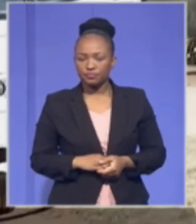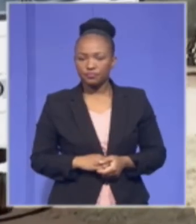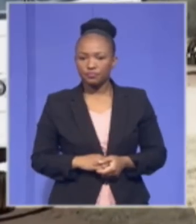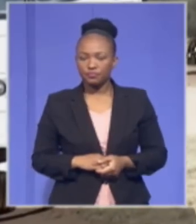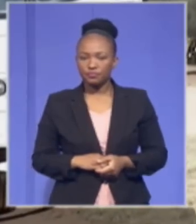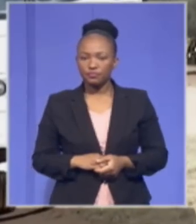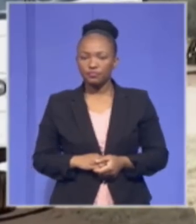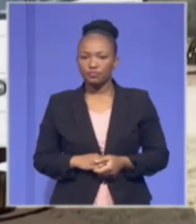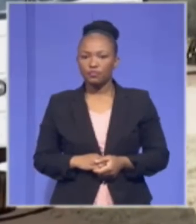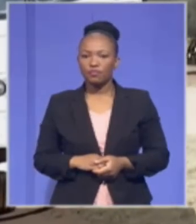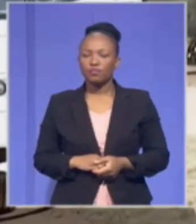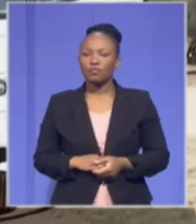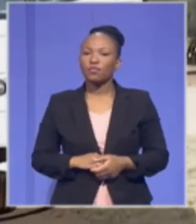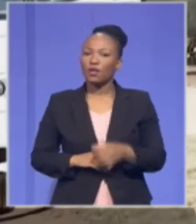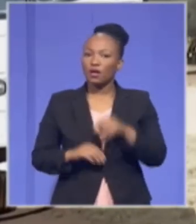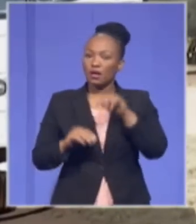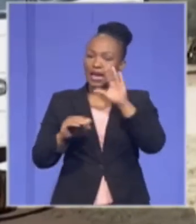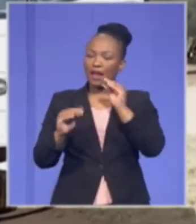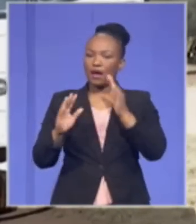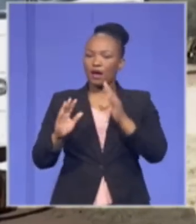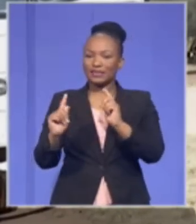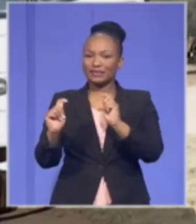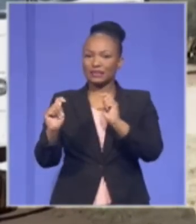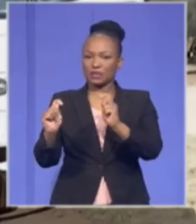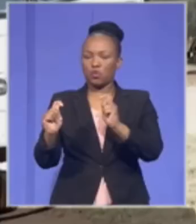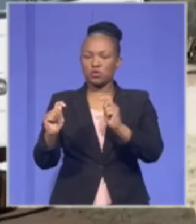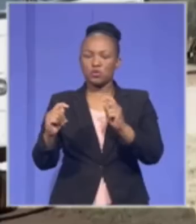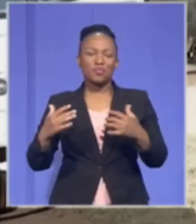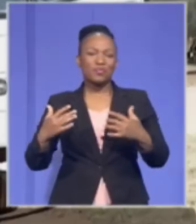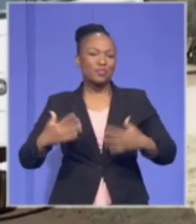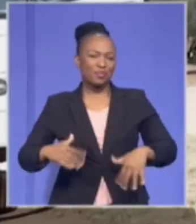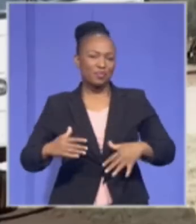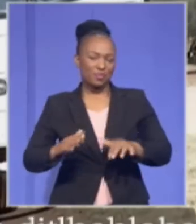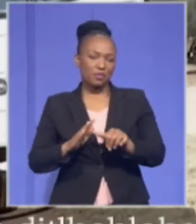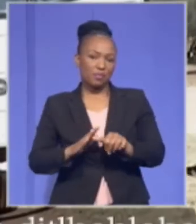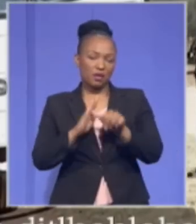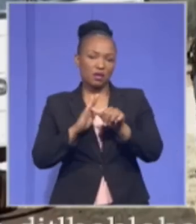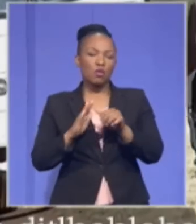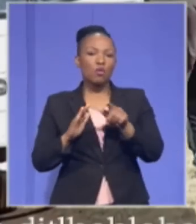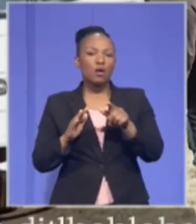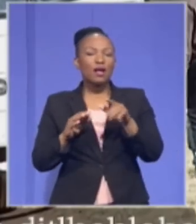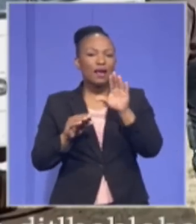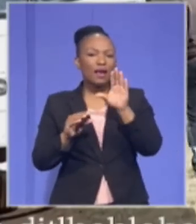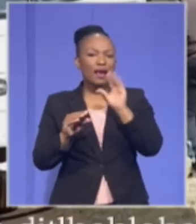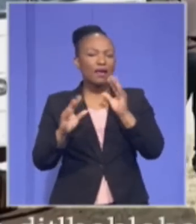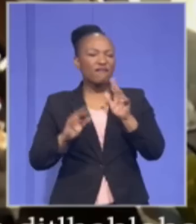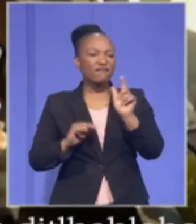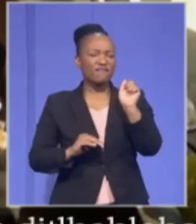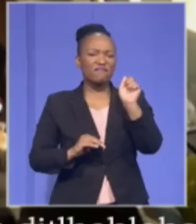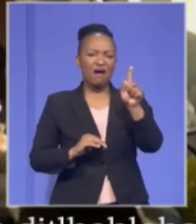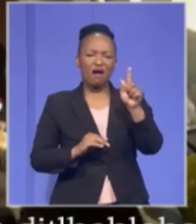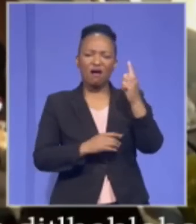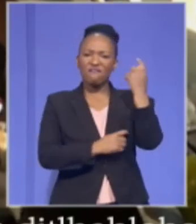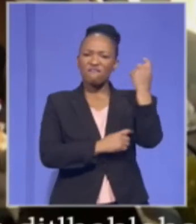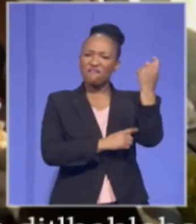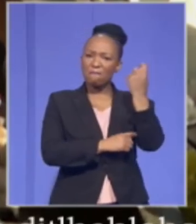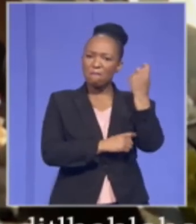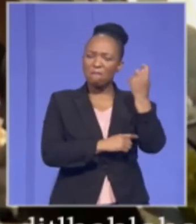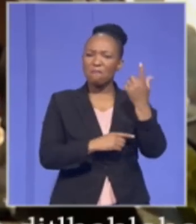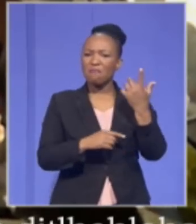Dipalangwa tsa barutwana di botlhokwa thata bogolo mo barutwaneng ba ba nnang kwa dipolaseng le metsemagaeng kgotsa kwa metsesetoropong mme ba tsena dikolo